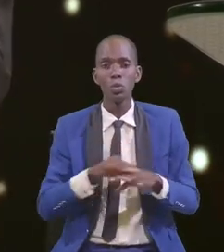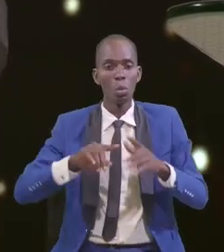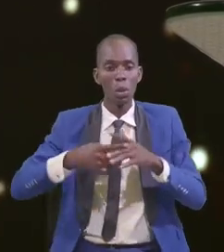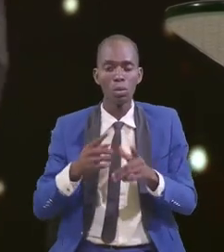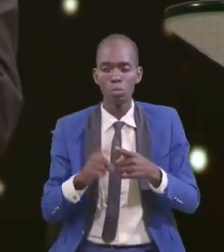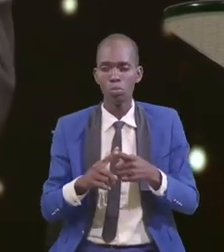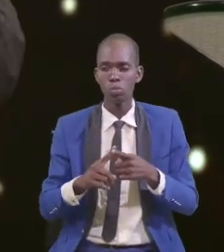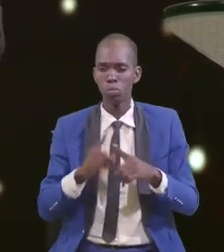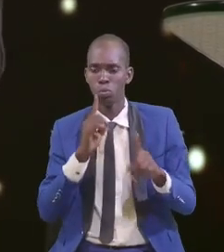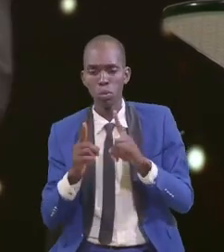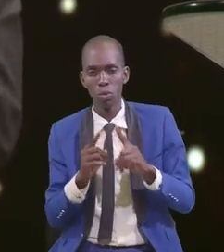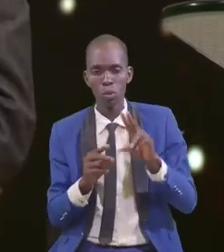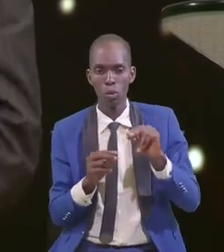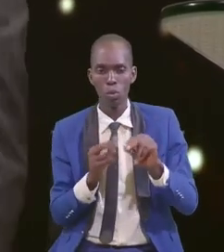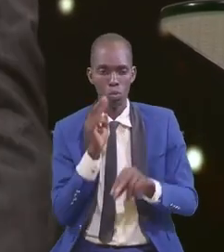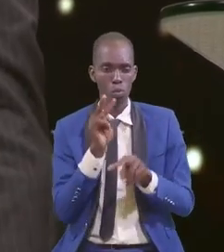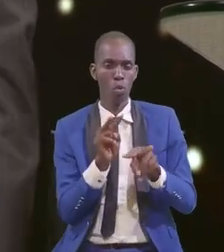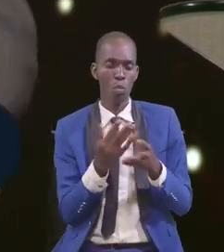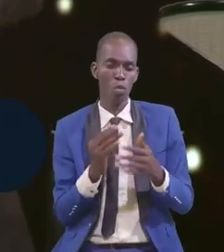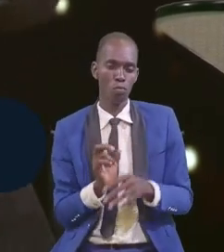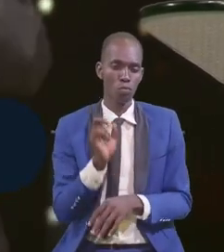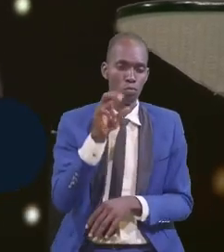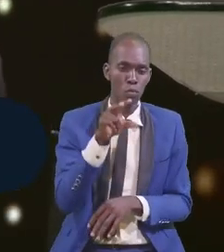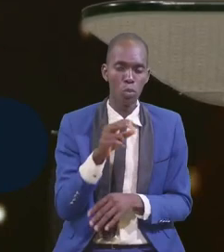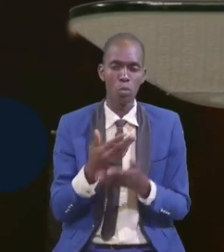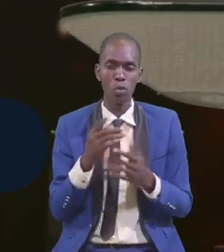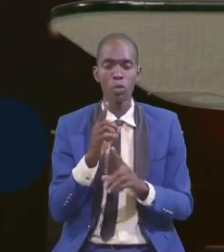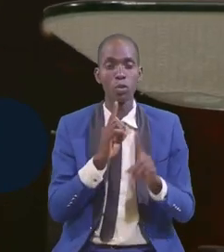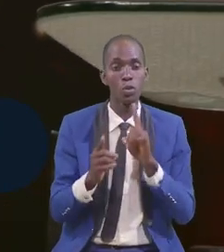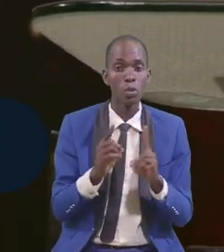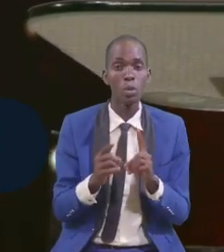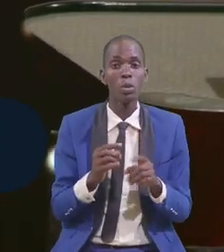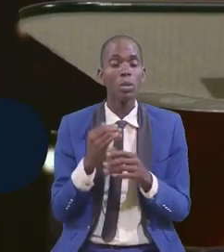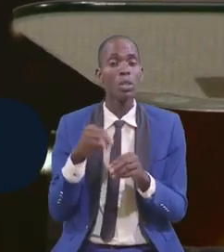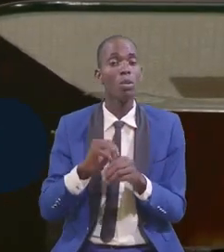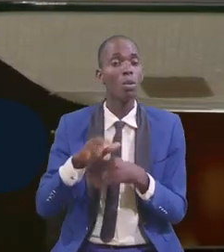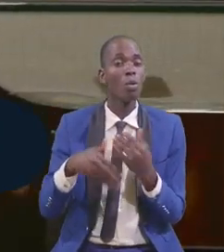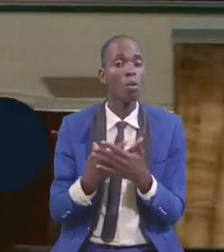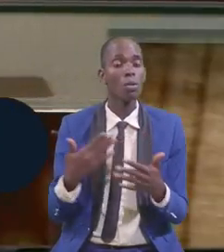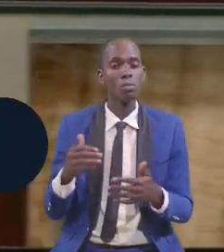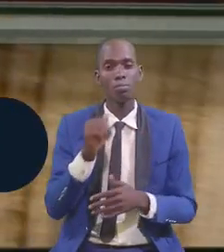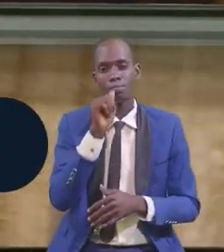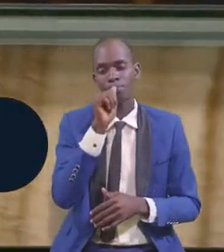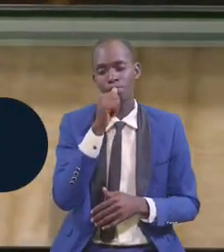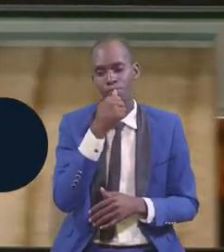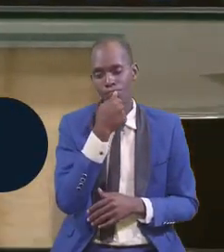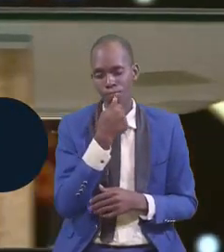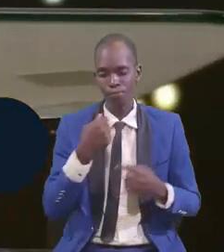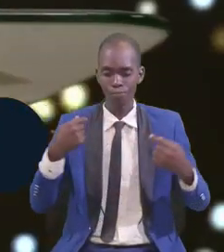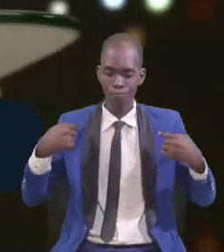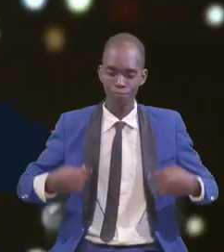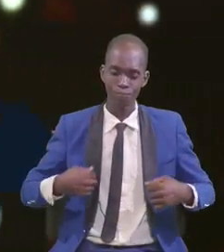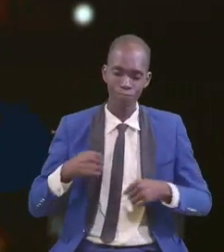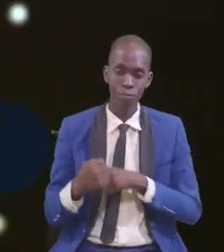act. Look before you leap. Watch thou in all things. Endure afflictions. Are there afflictions for